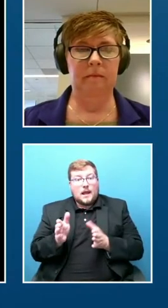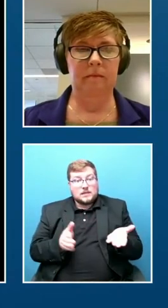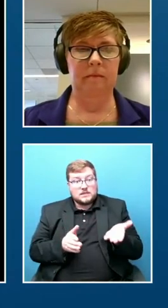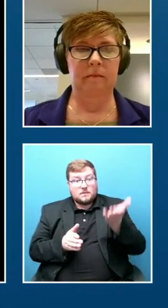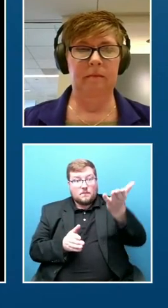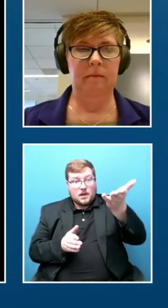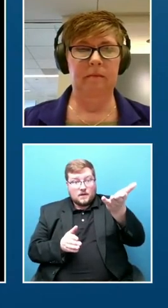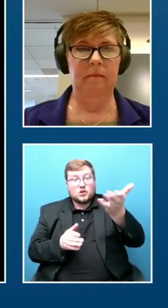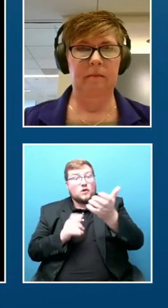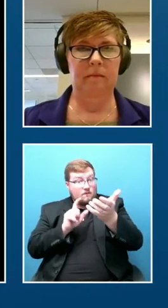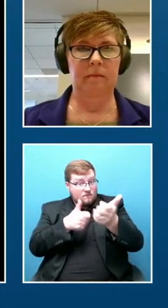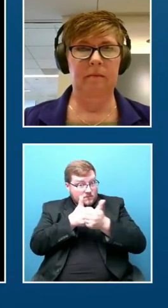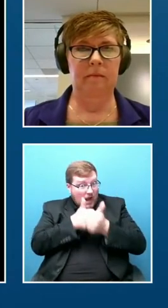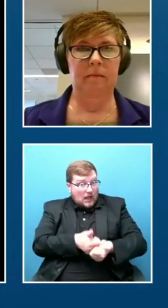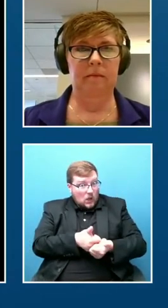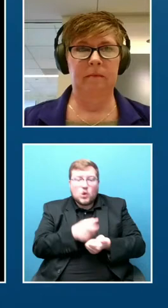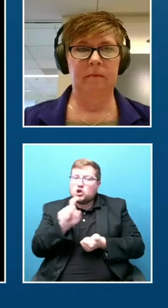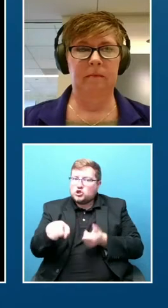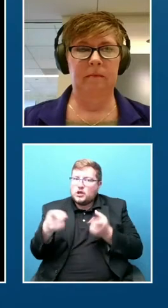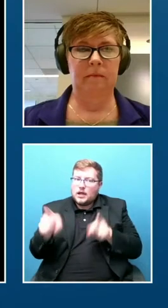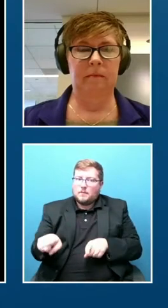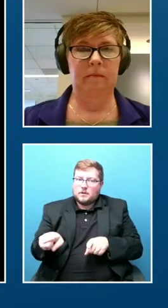happened.